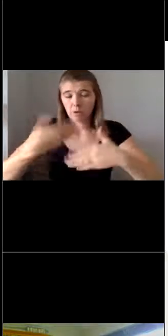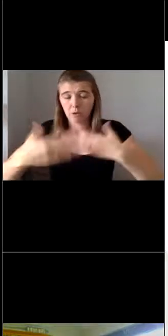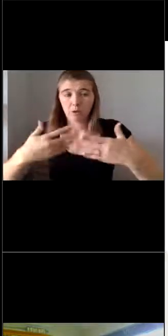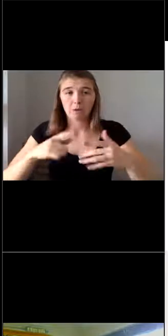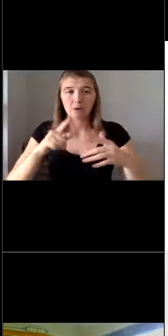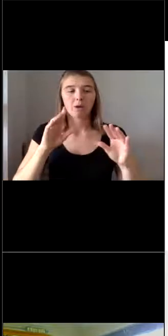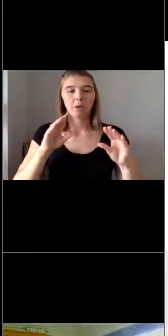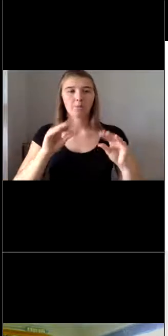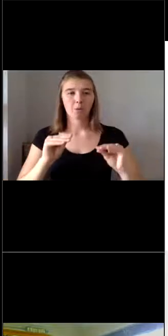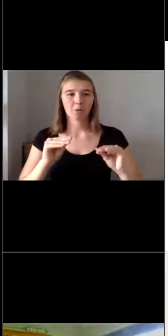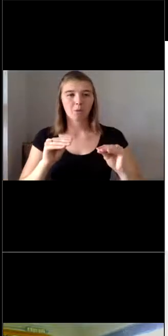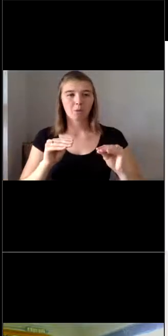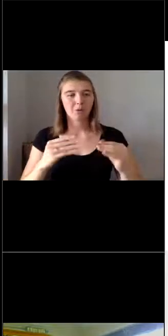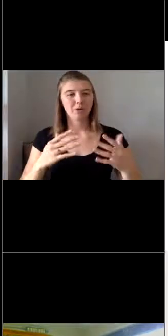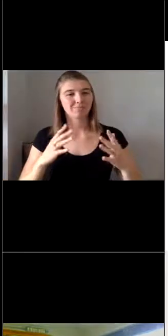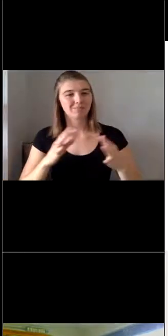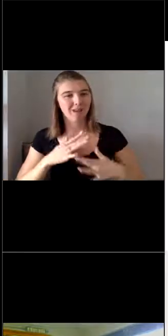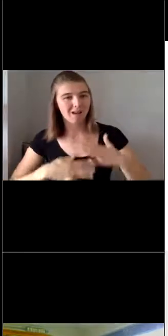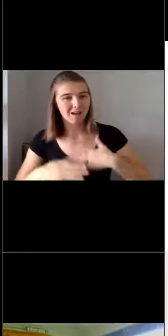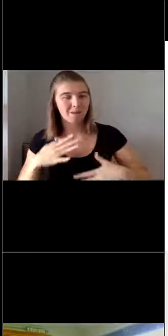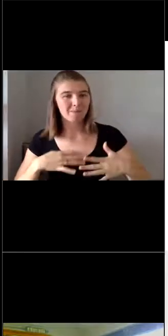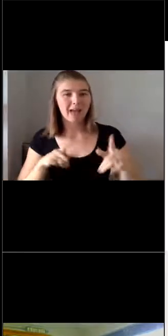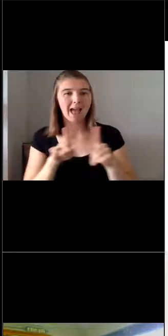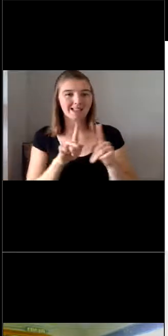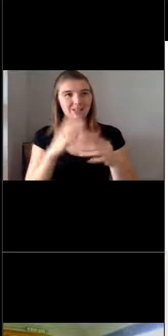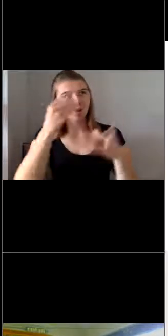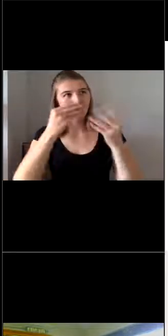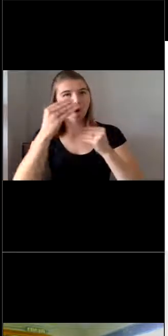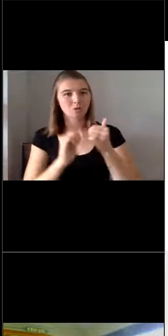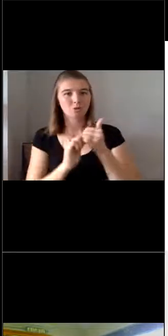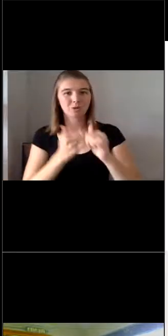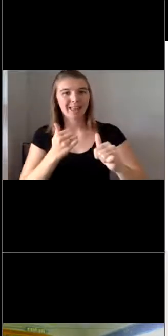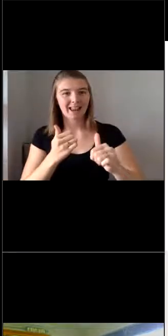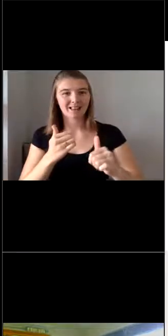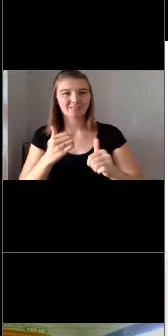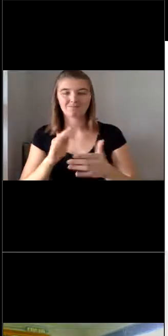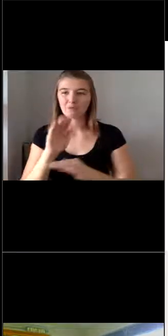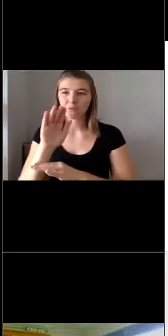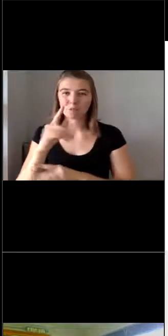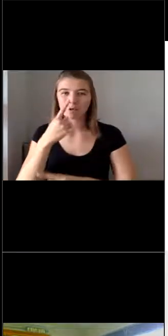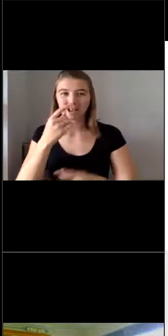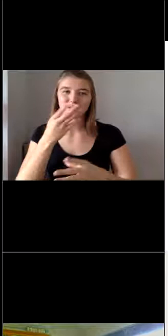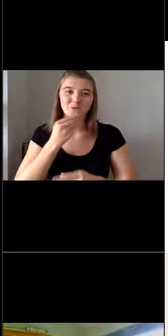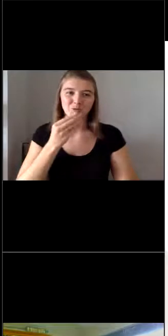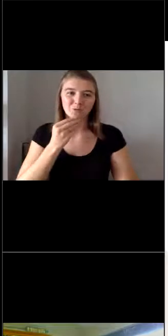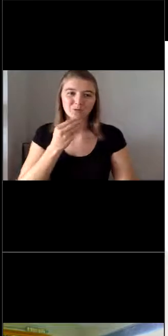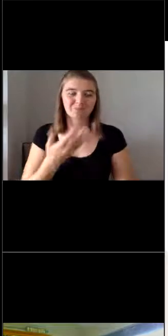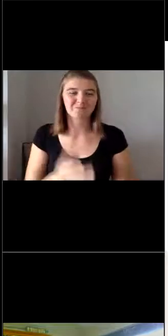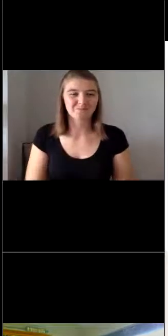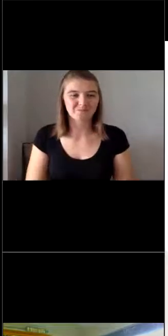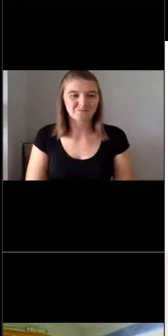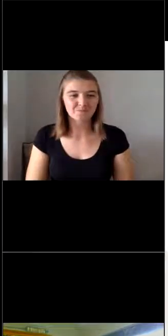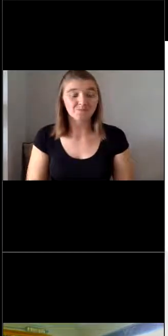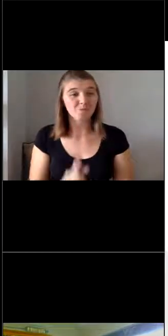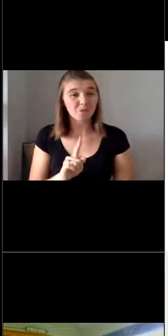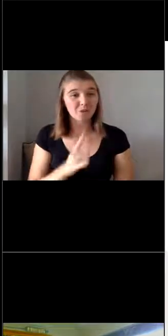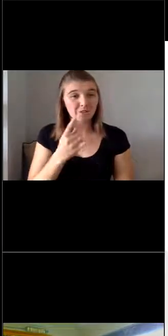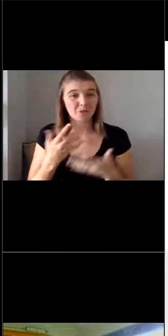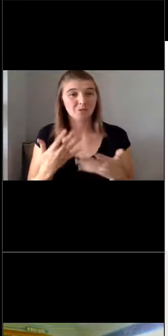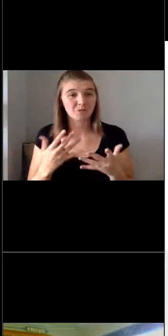use in the rest of your work life and personal life as well. So our first speaker today will be Sam Thorogood. He works with